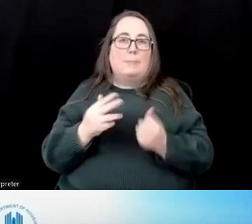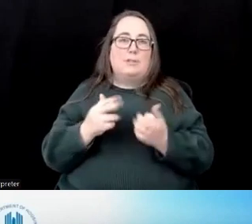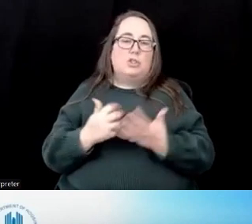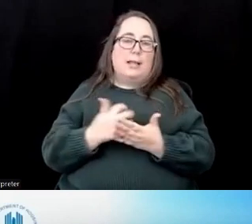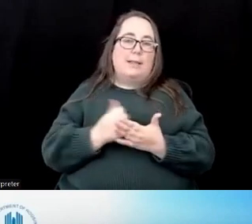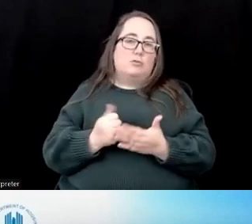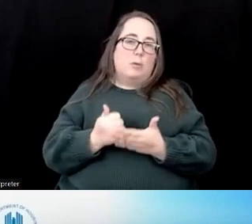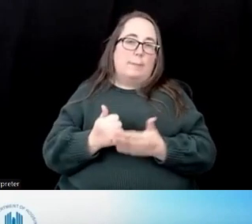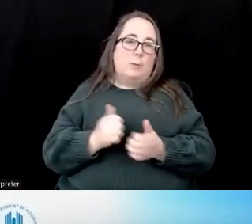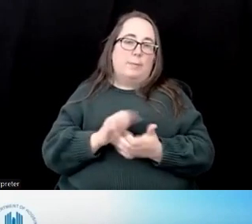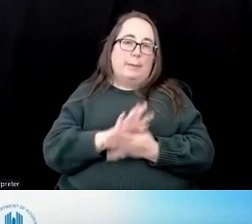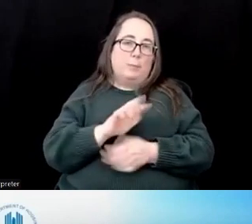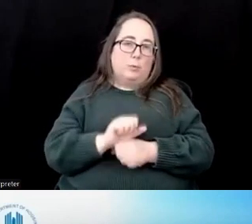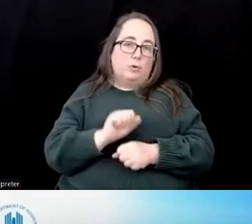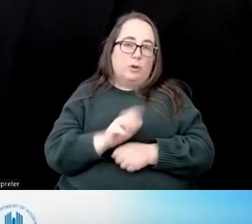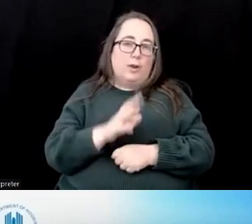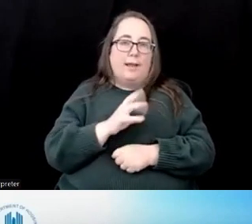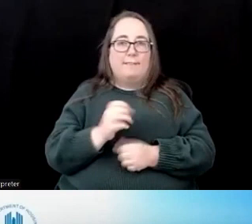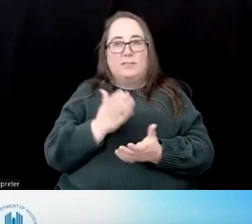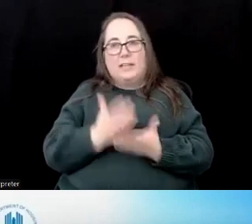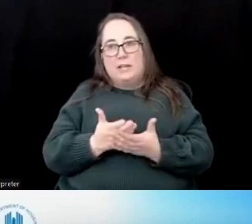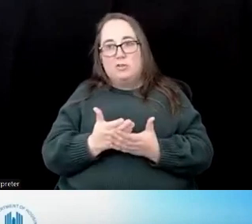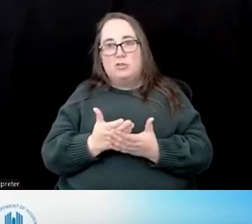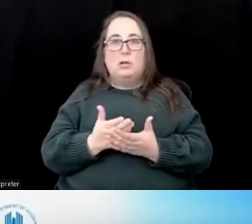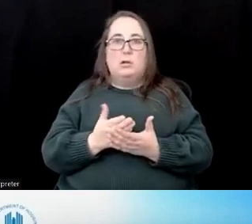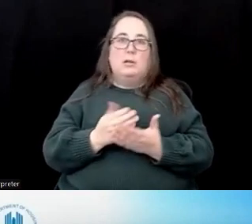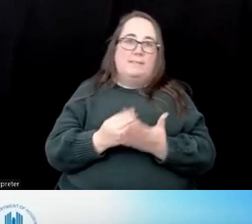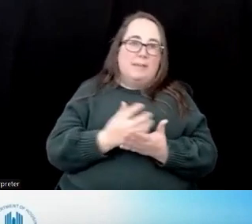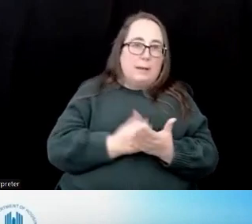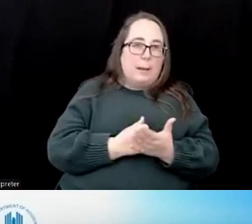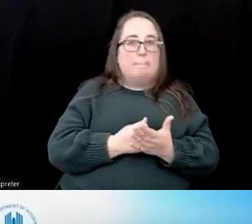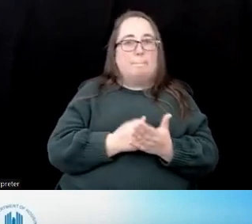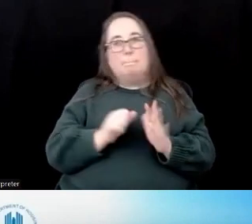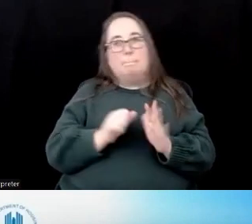helping with paperwork and verifications of income, etc.